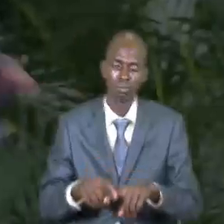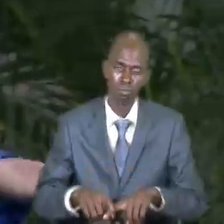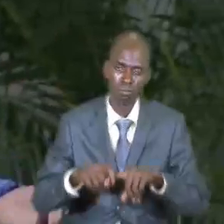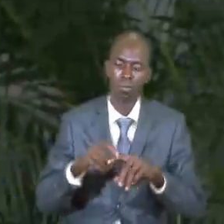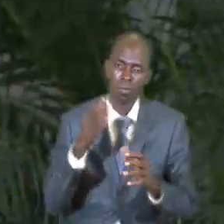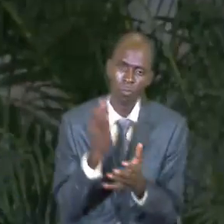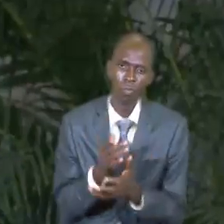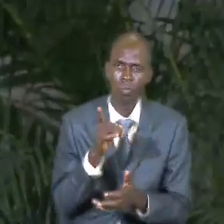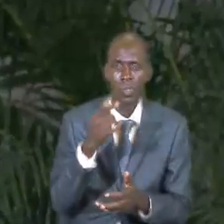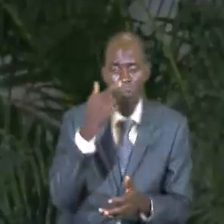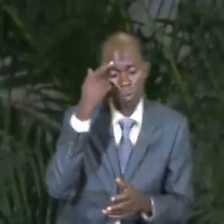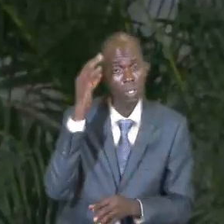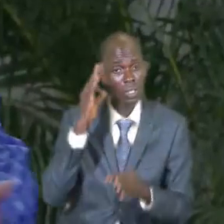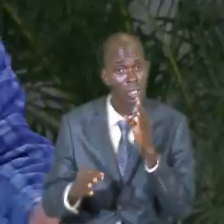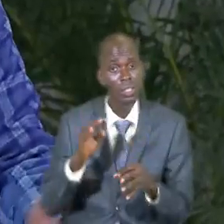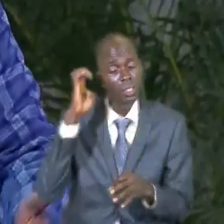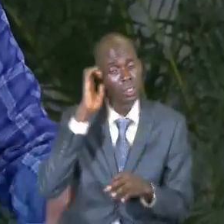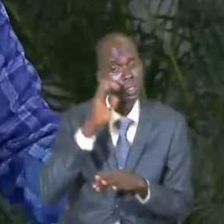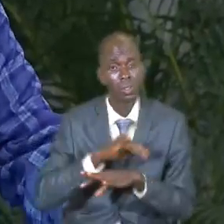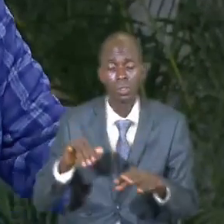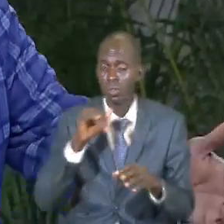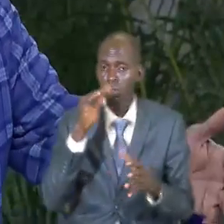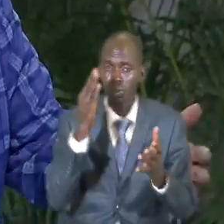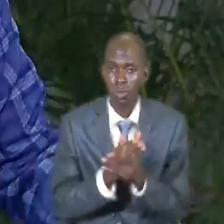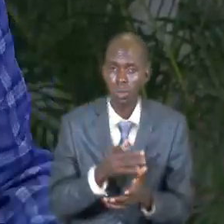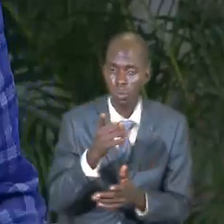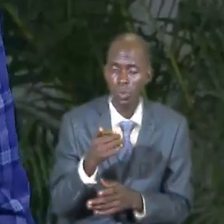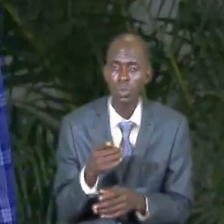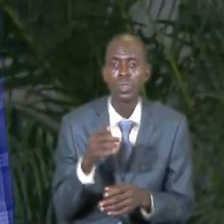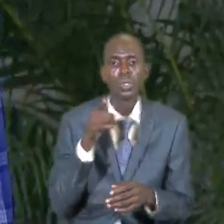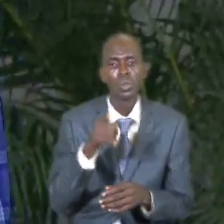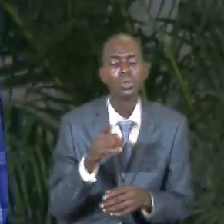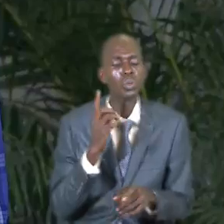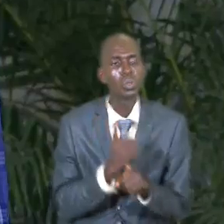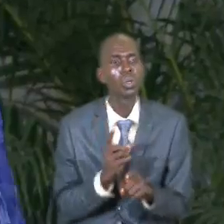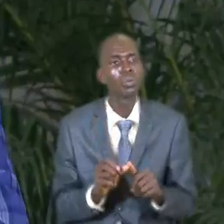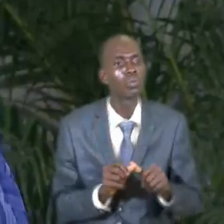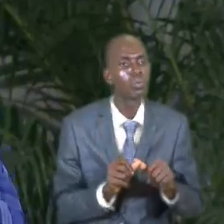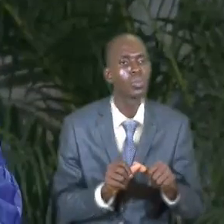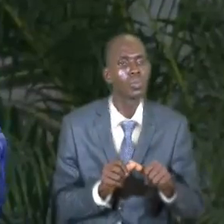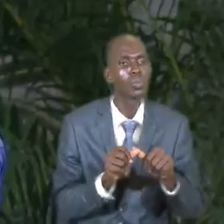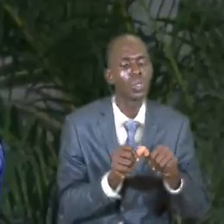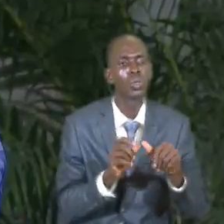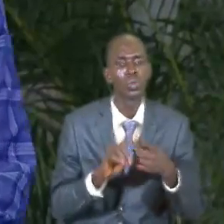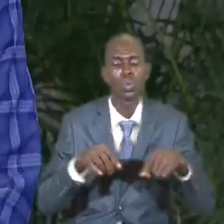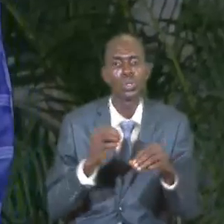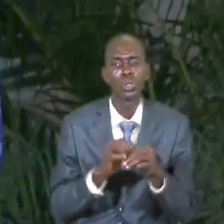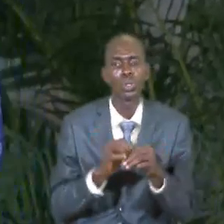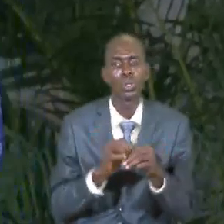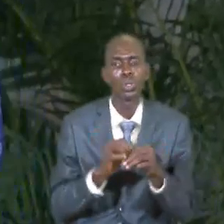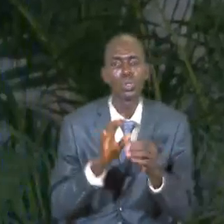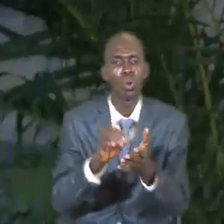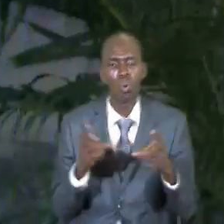nothing better will come. If you keep on going and going and going the way you've always gone, he knew that nothing better will